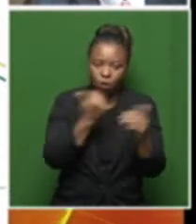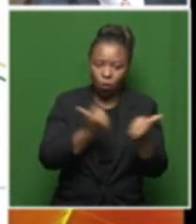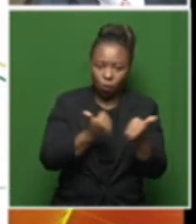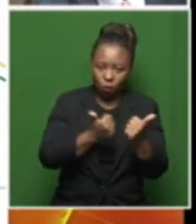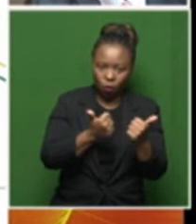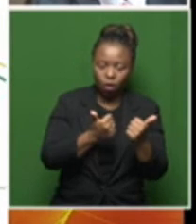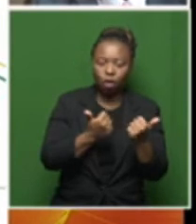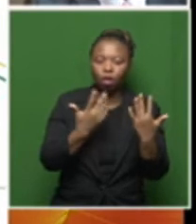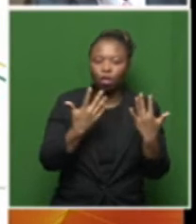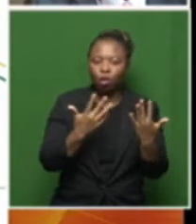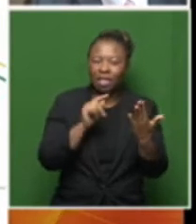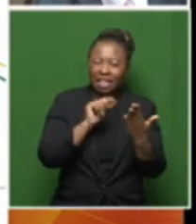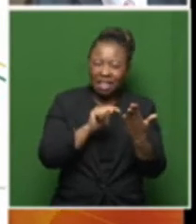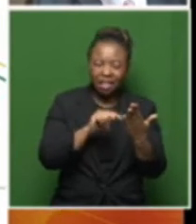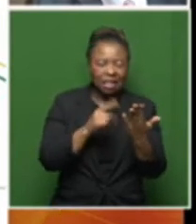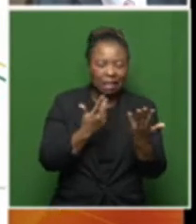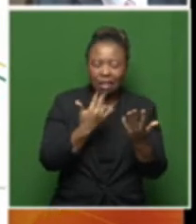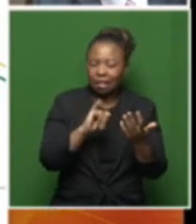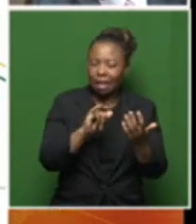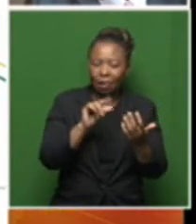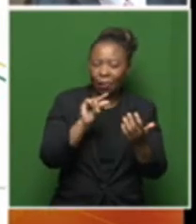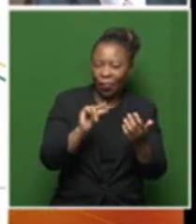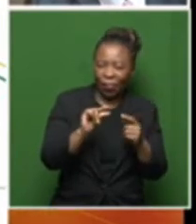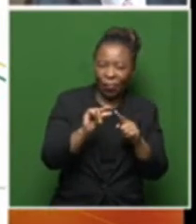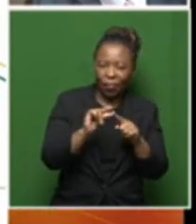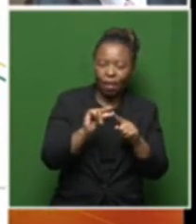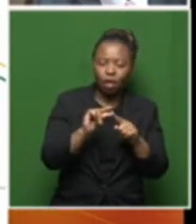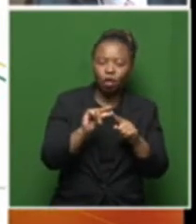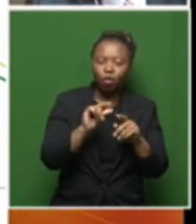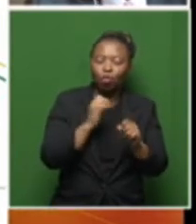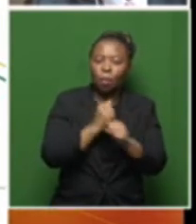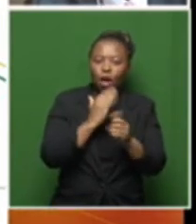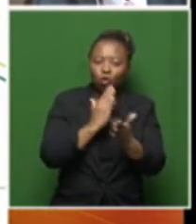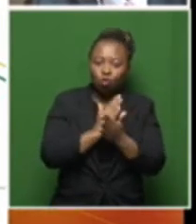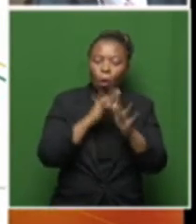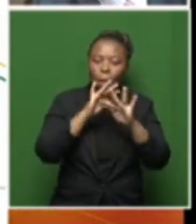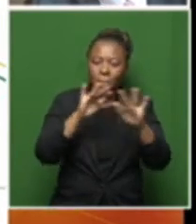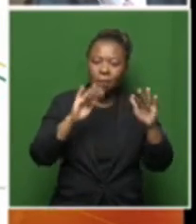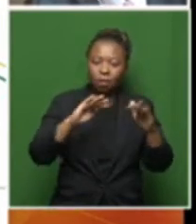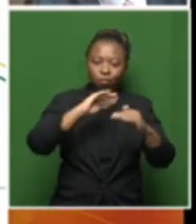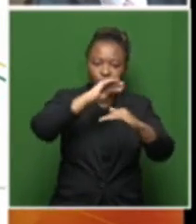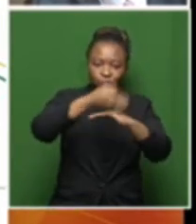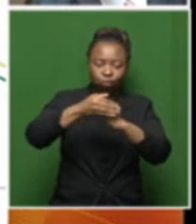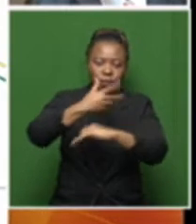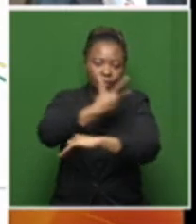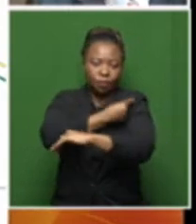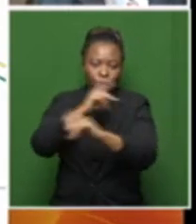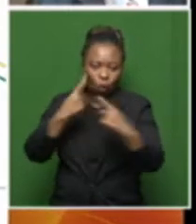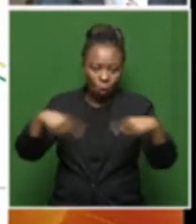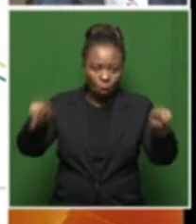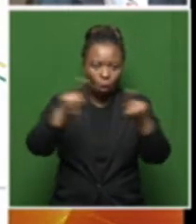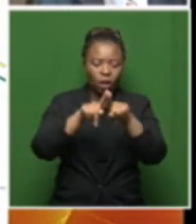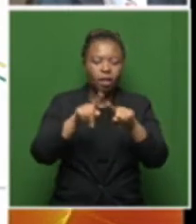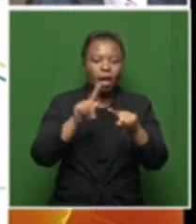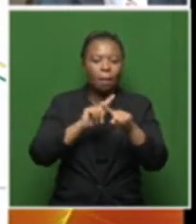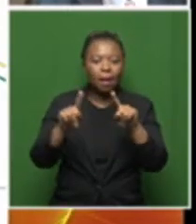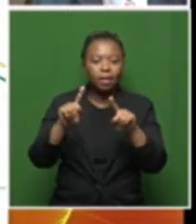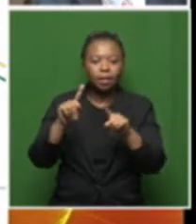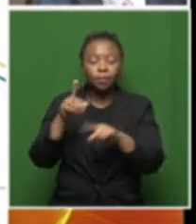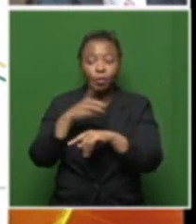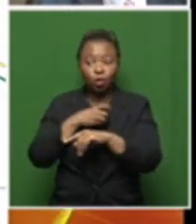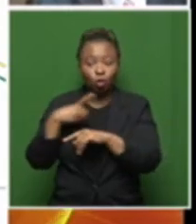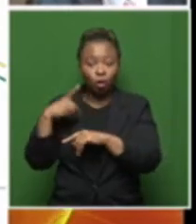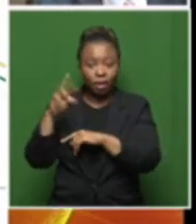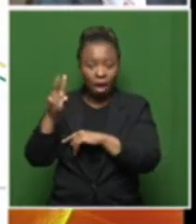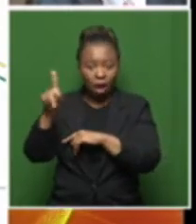Obviously that is way too little to get herd immunity. But in the population groups, as you also saw from Dr. Klute,